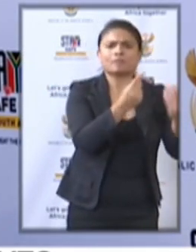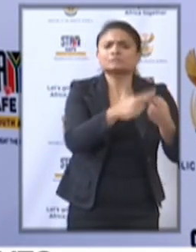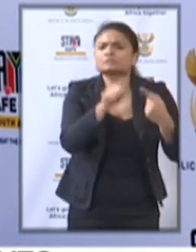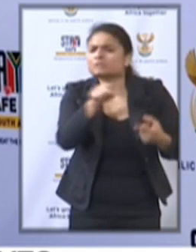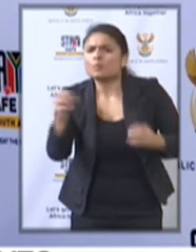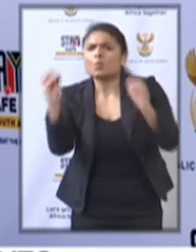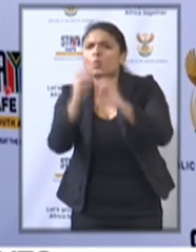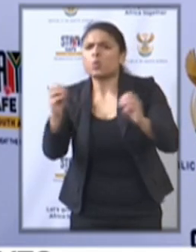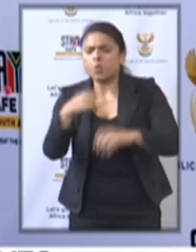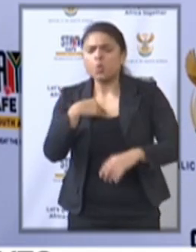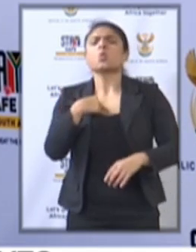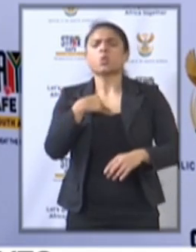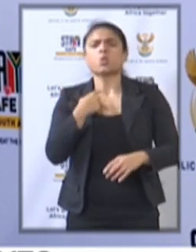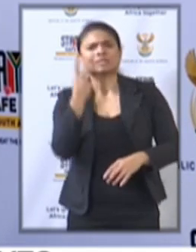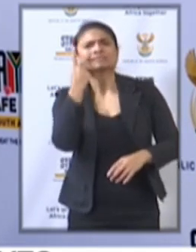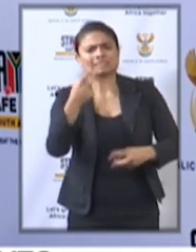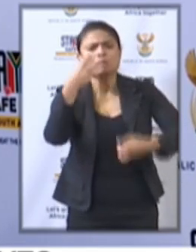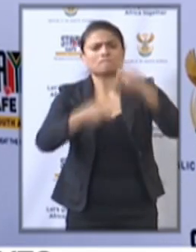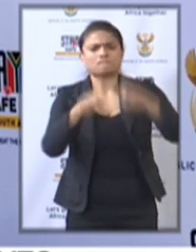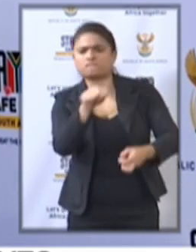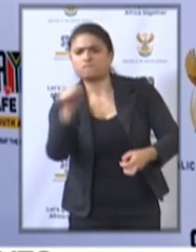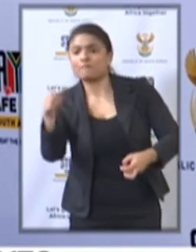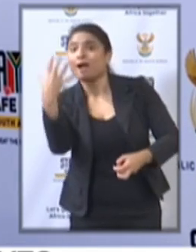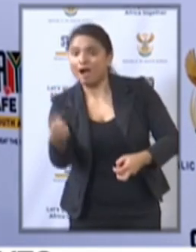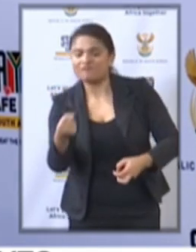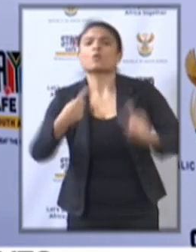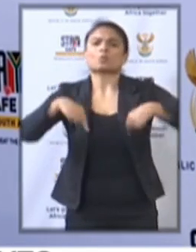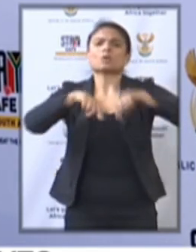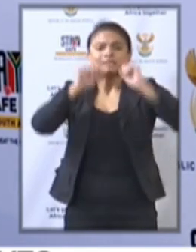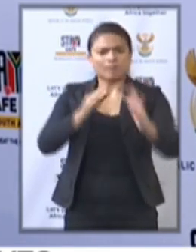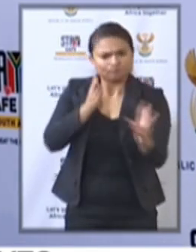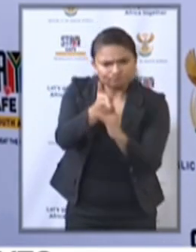are addressed. But in other instances, we also have people who are chancing.